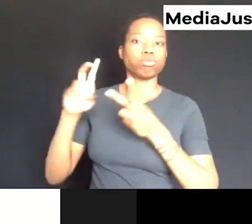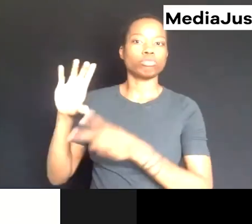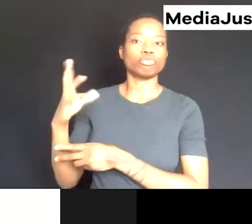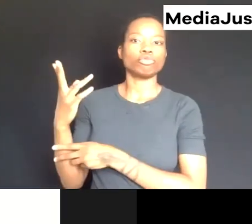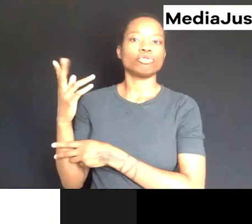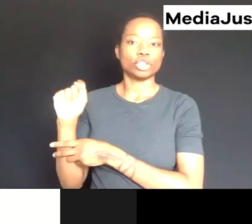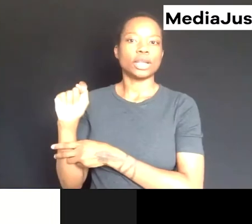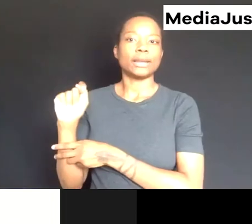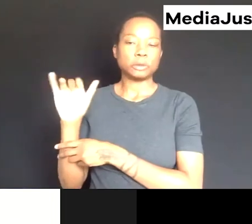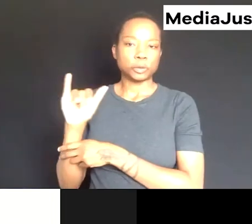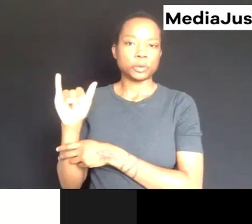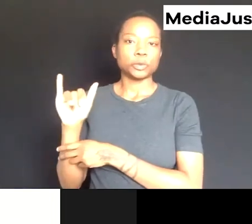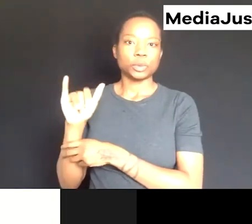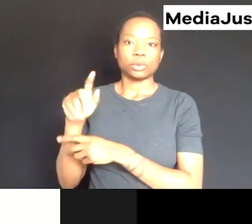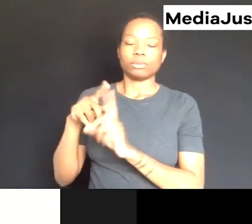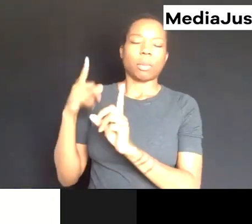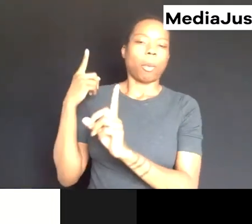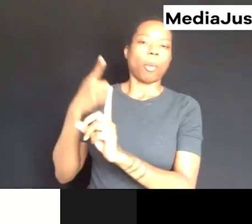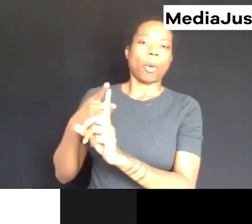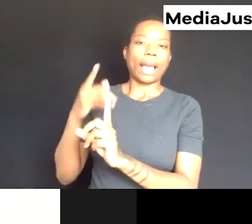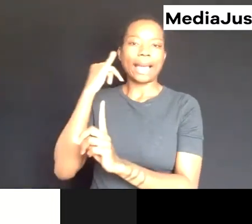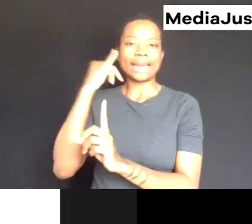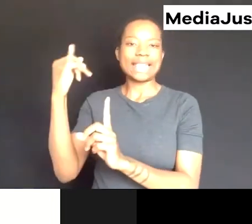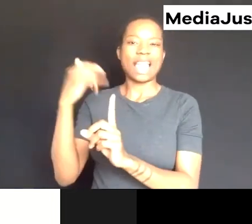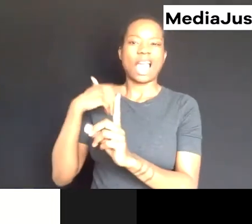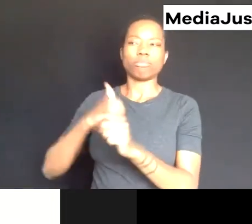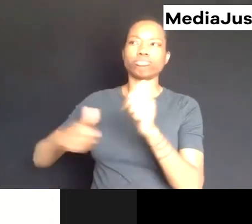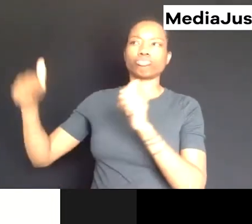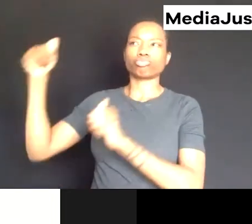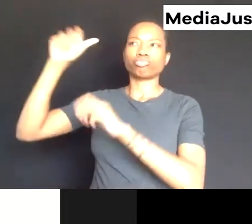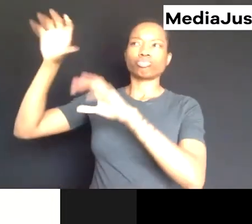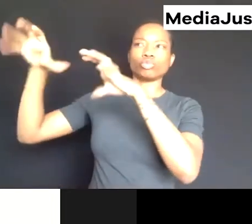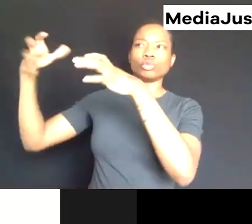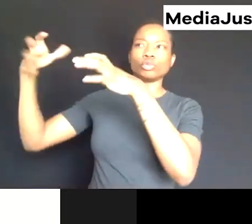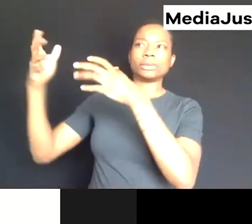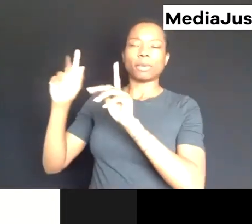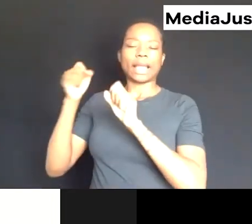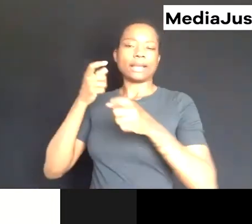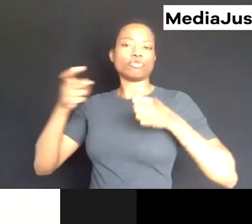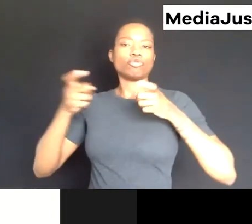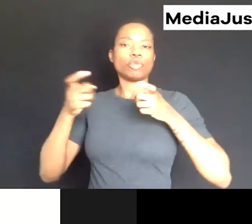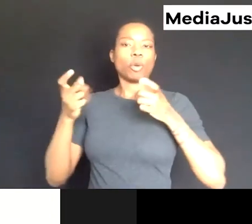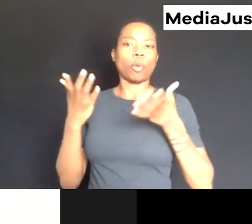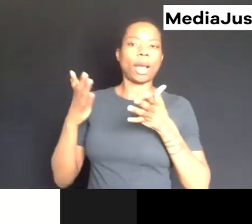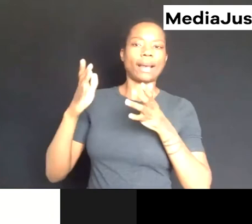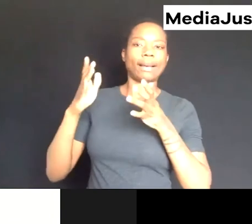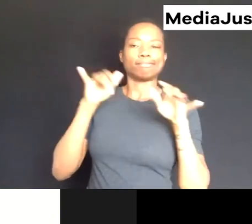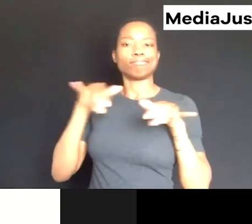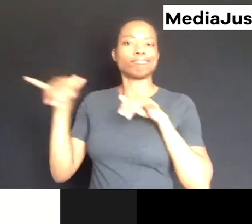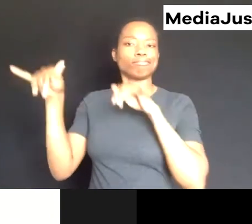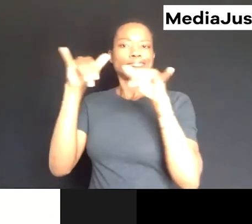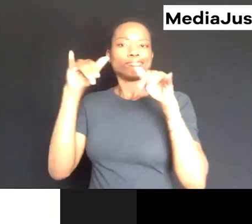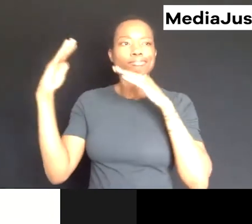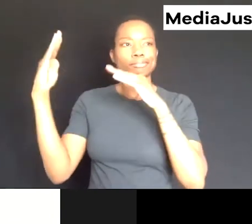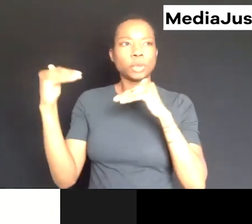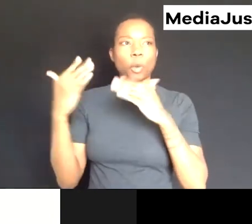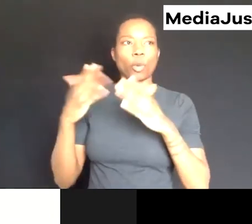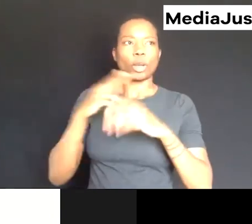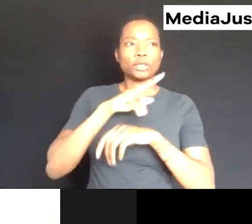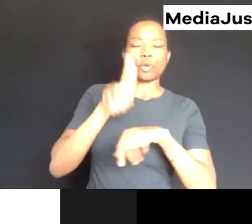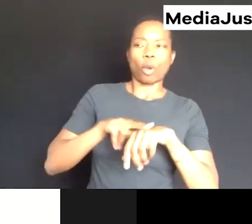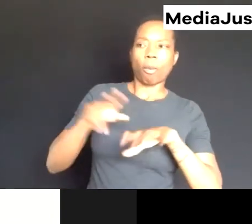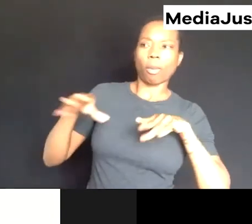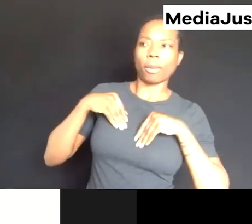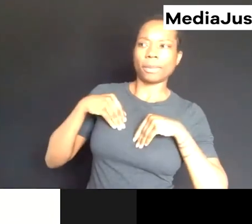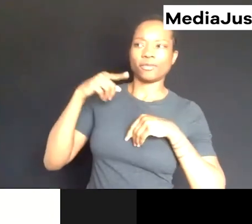But it's this idea of a dominant class being able to shape what is the status quo. You know, shape what is normalized in society. And it